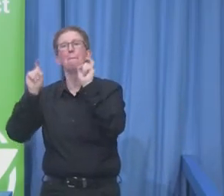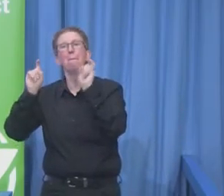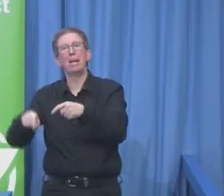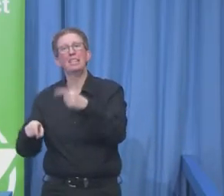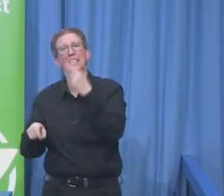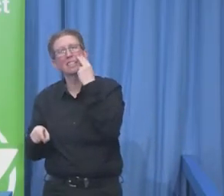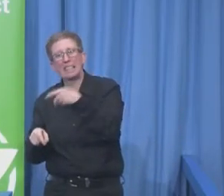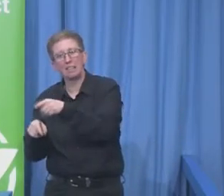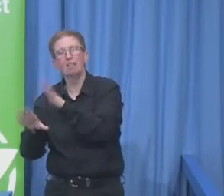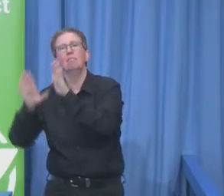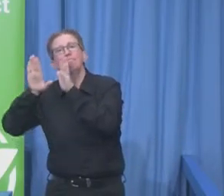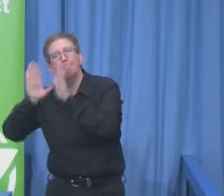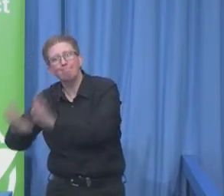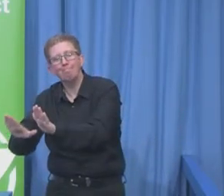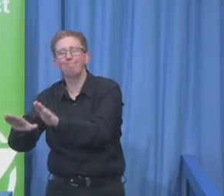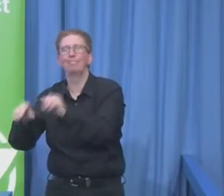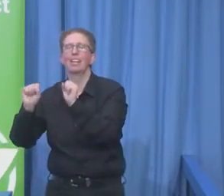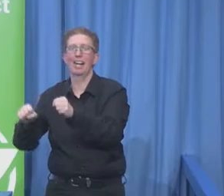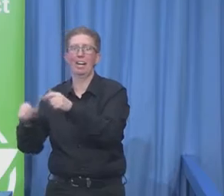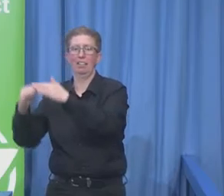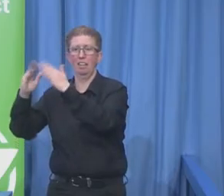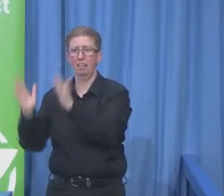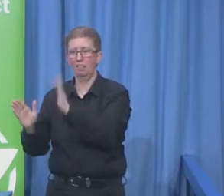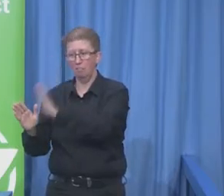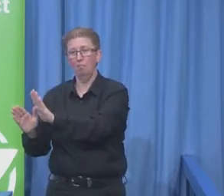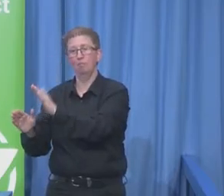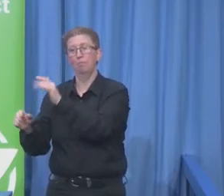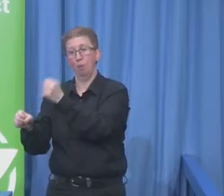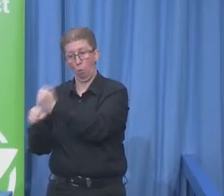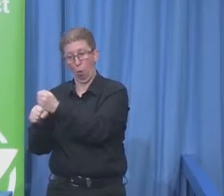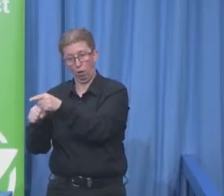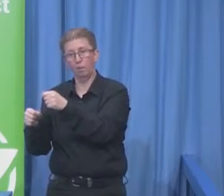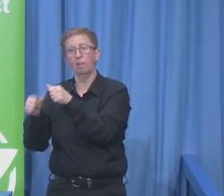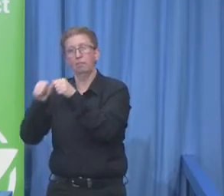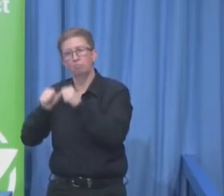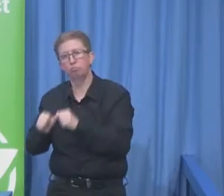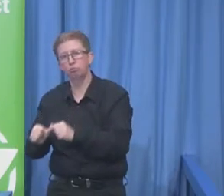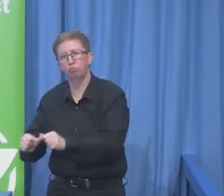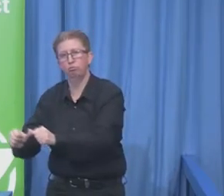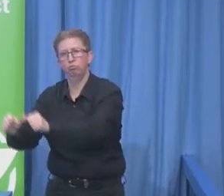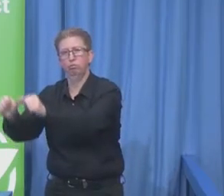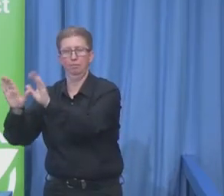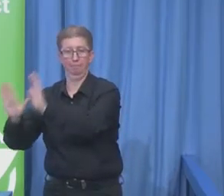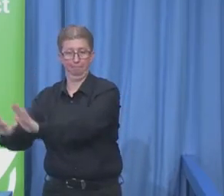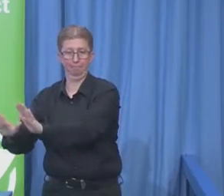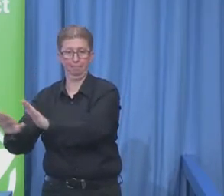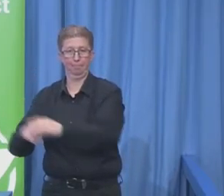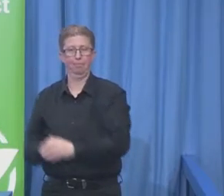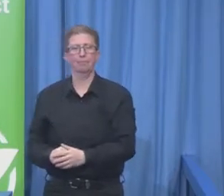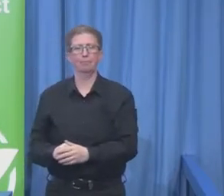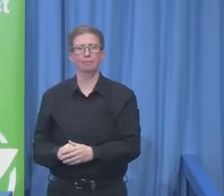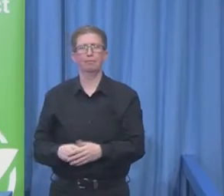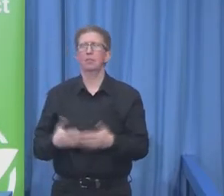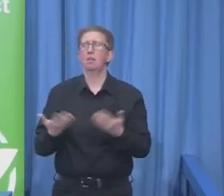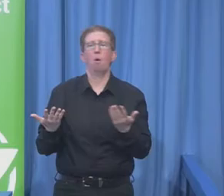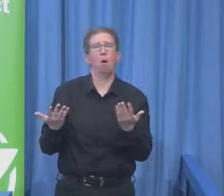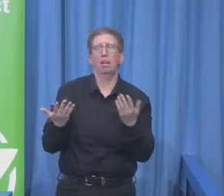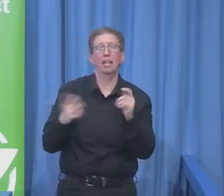are doing this through simple programs like developing business English curriculum, you know, where we can hone